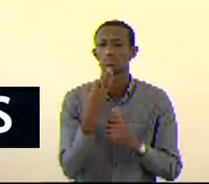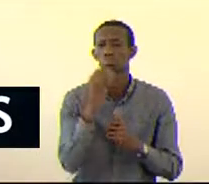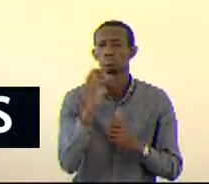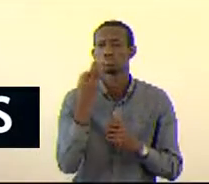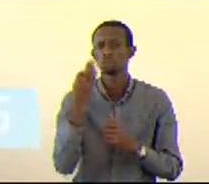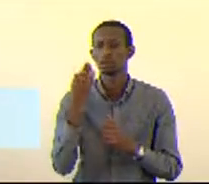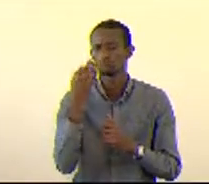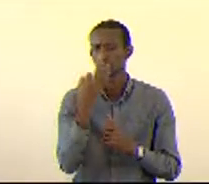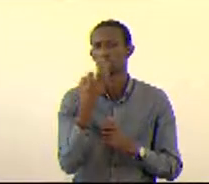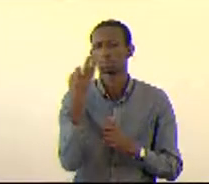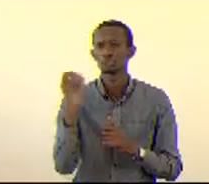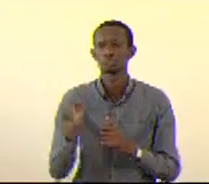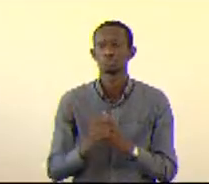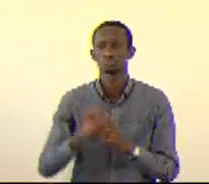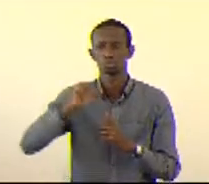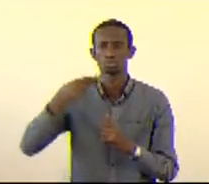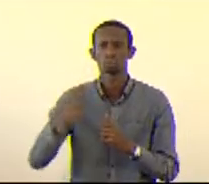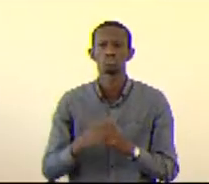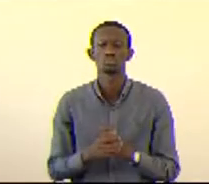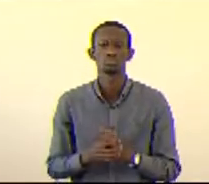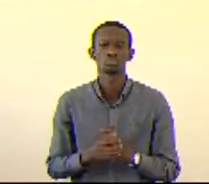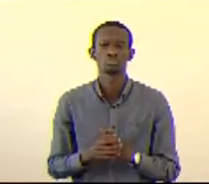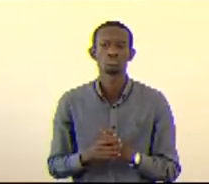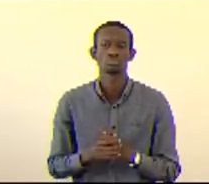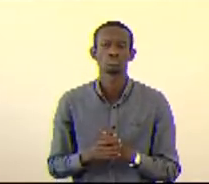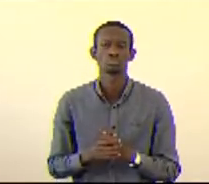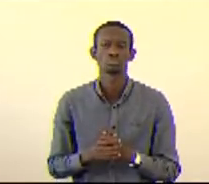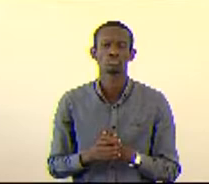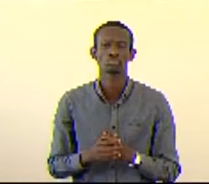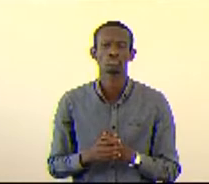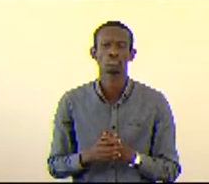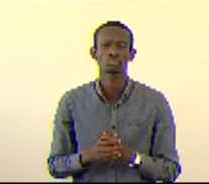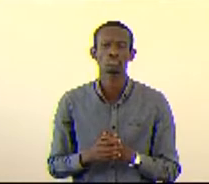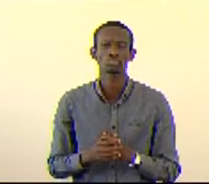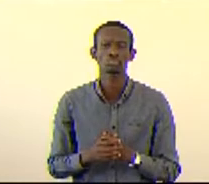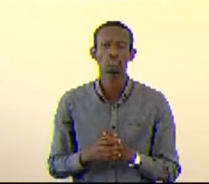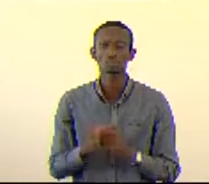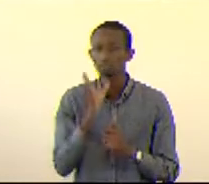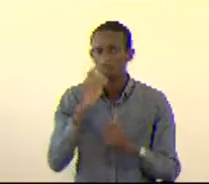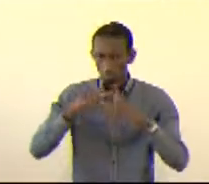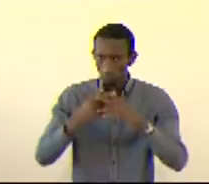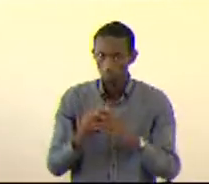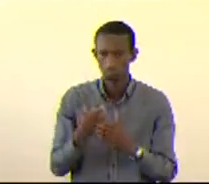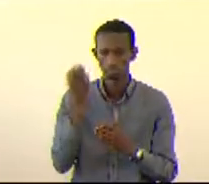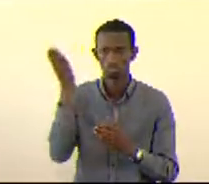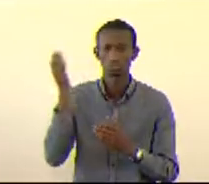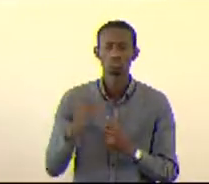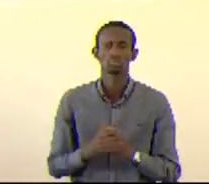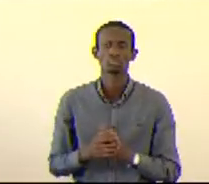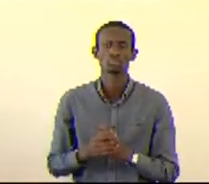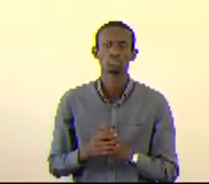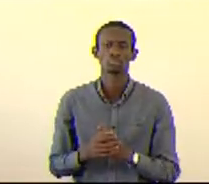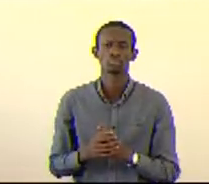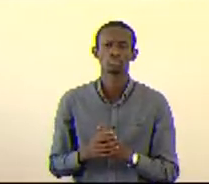We have been looking at it before. You just need to revise your notes. So let me begin with part B.